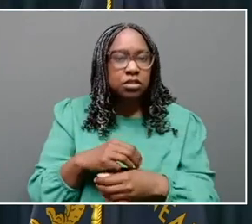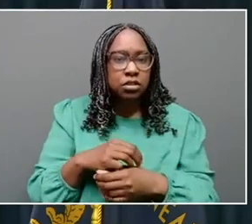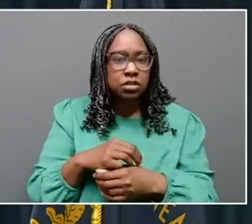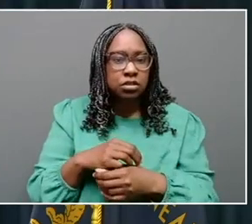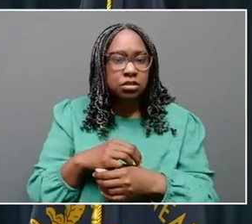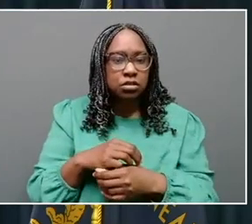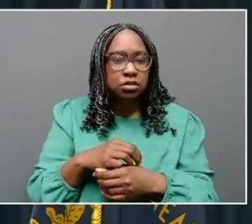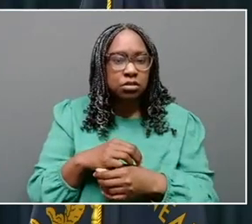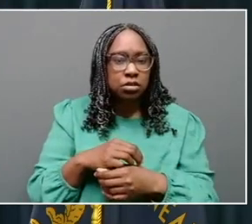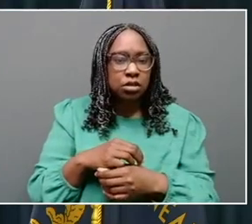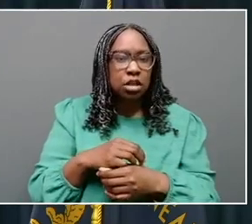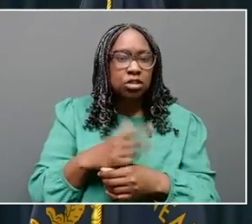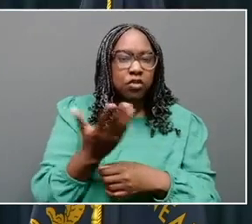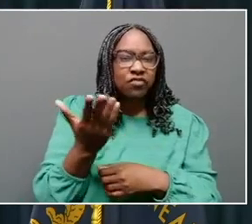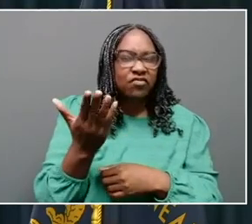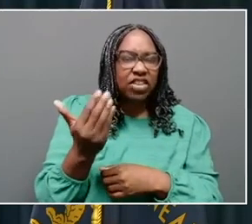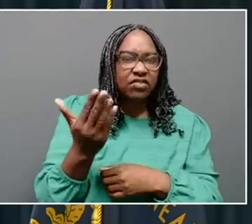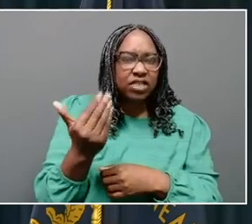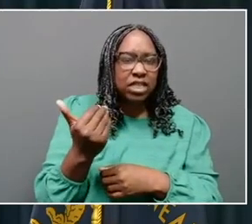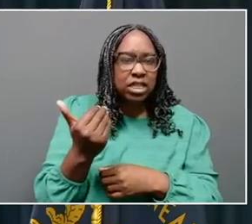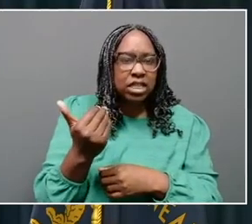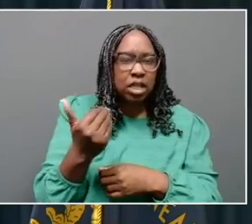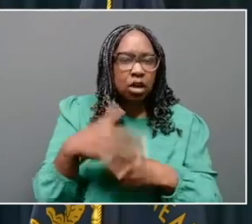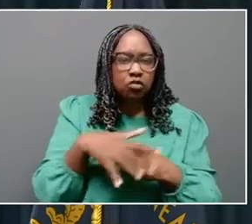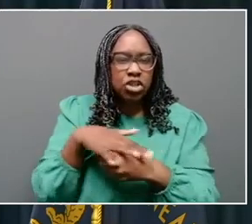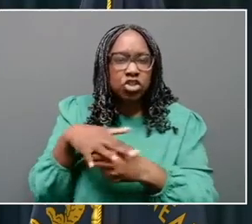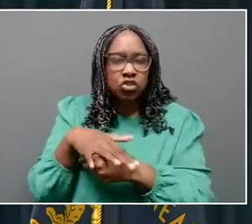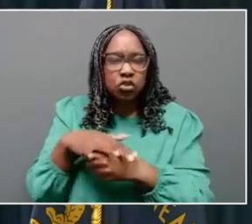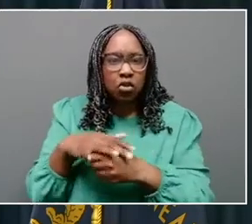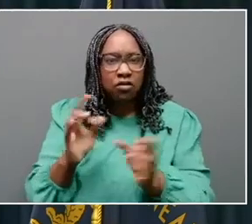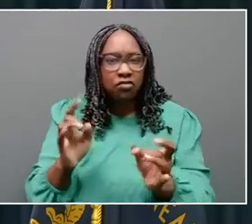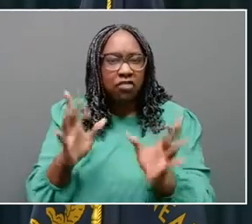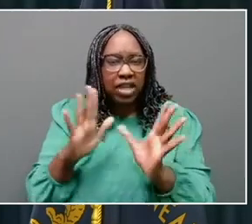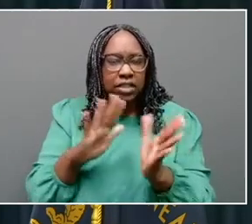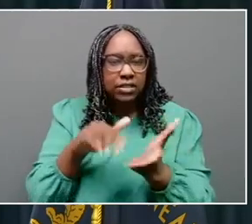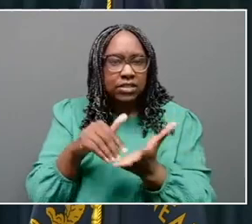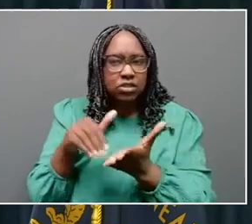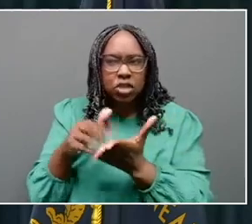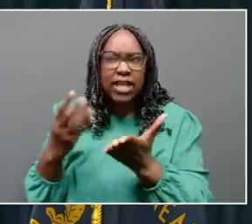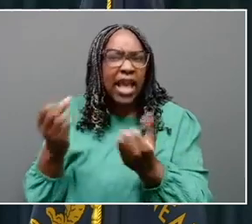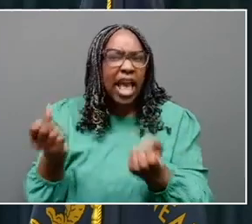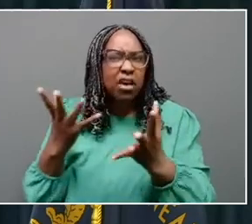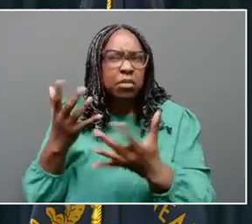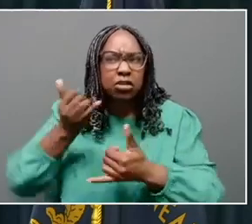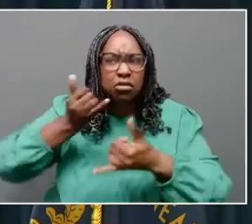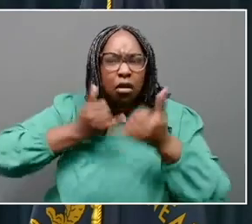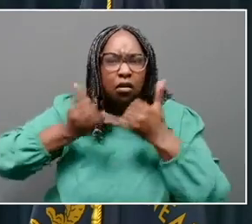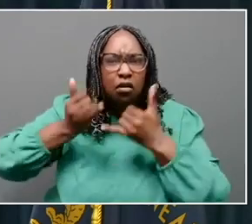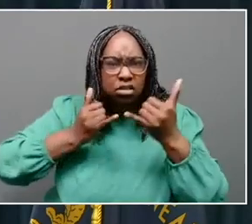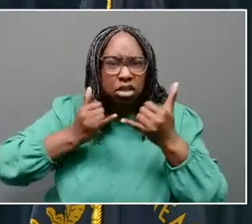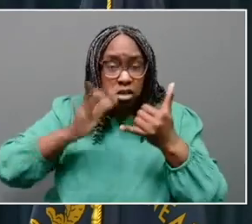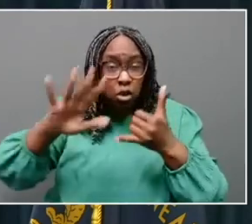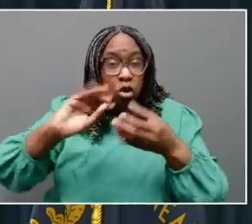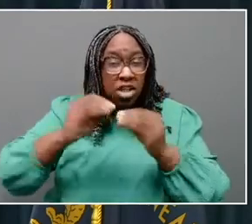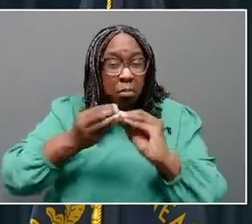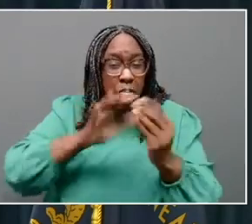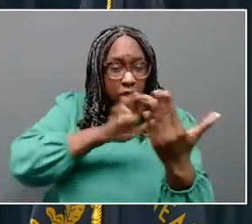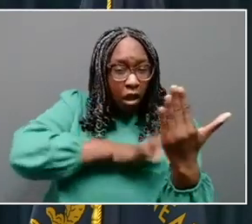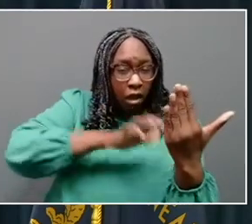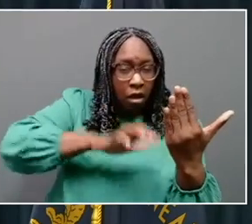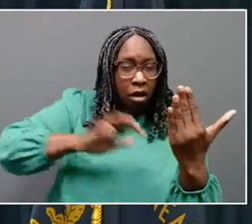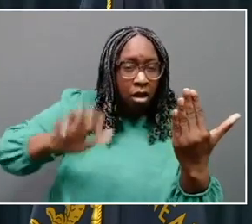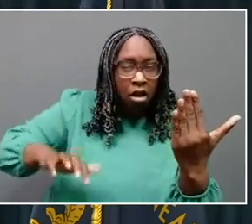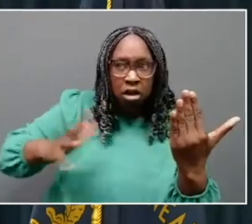0515 regional violence centers, as well as the number of calls received through that program. I'm eager to see what this report is going to provide. It'll be the